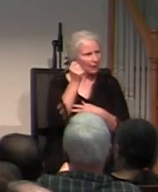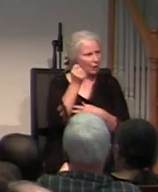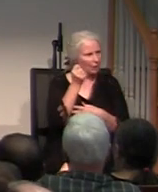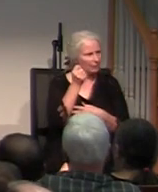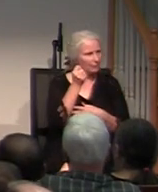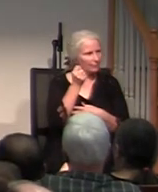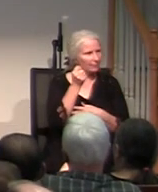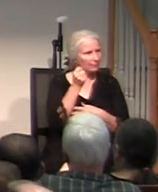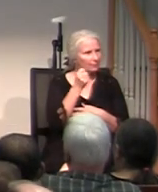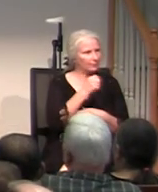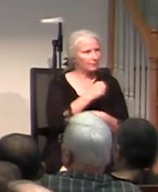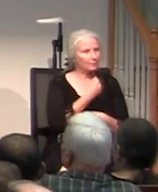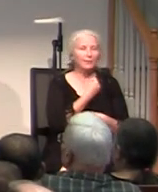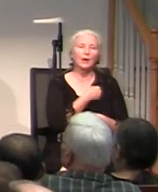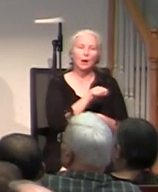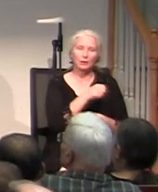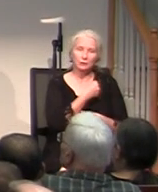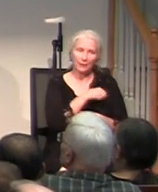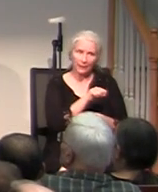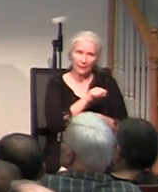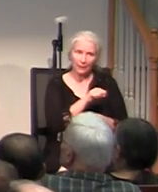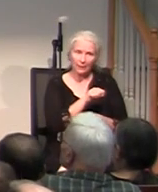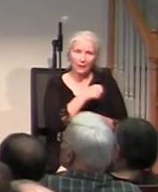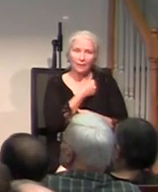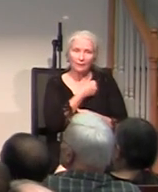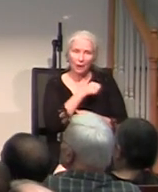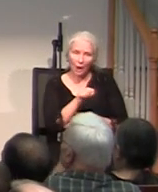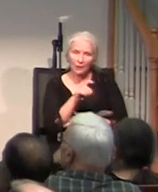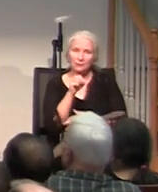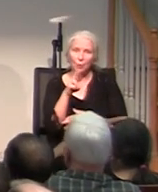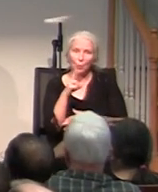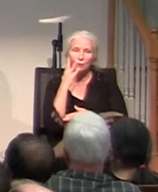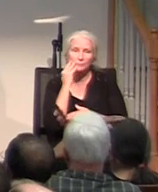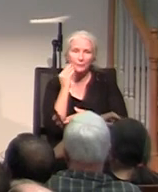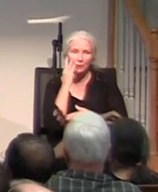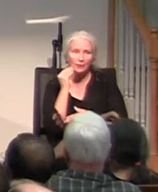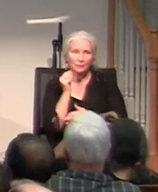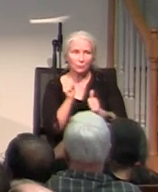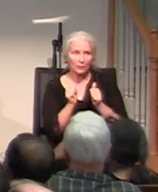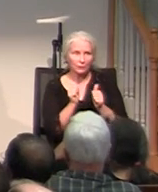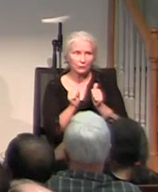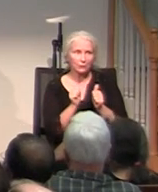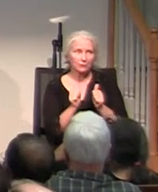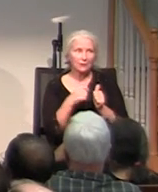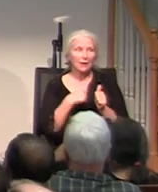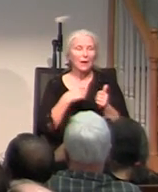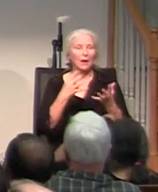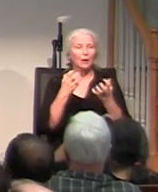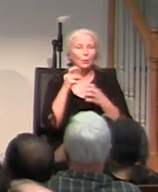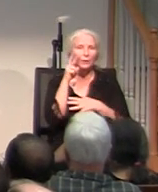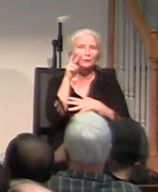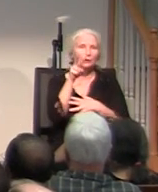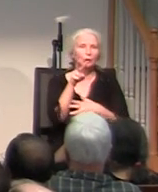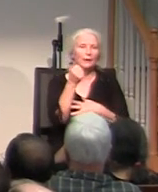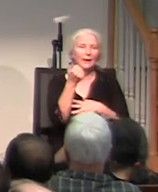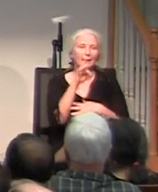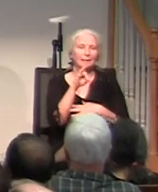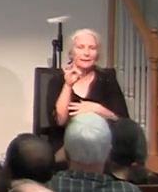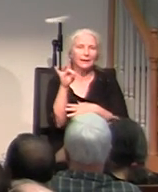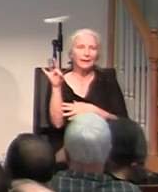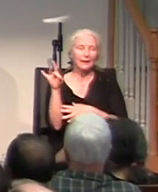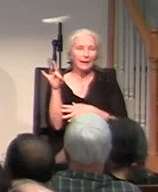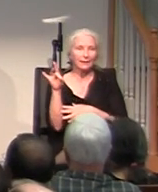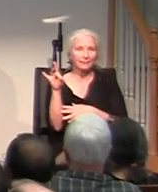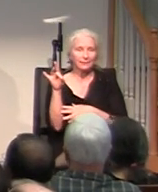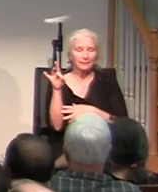Is it an experience? So I want us to look a little bit at the 1888 history from the perspective of